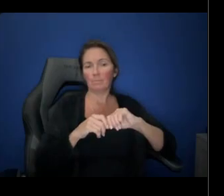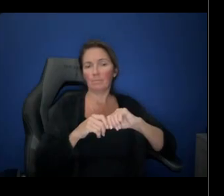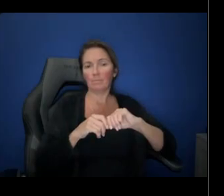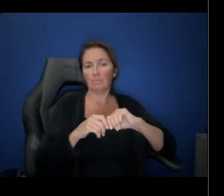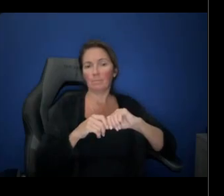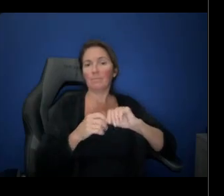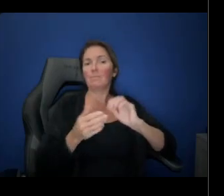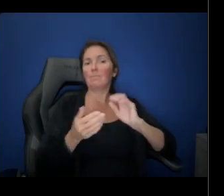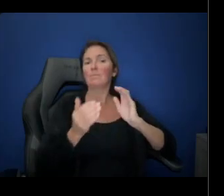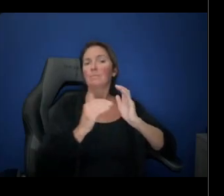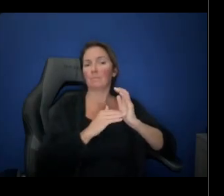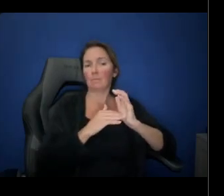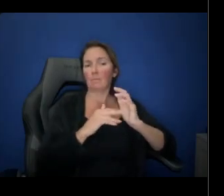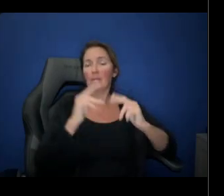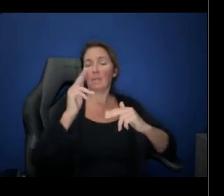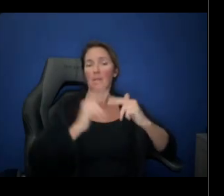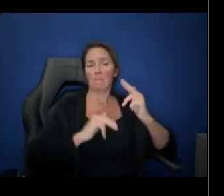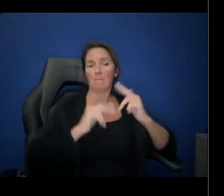And again, this reads,